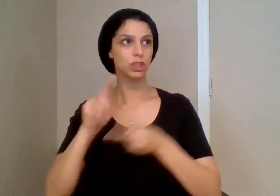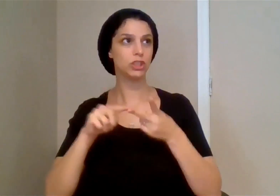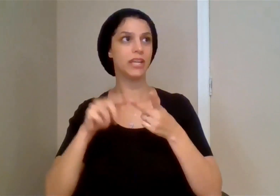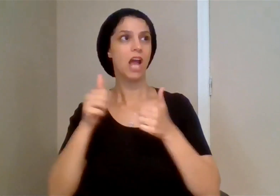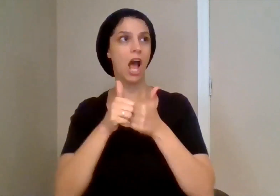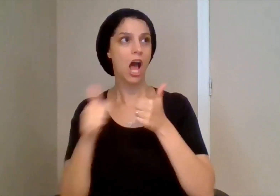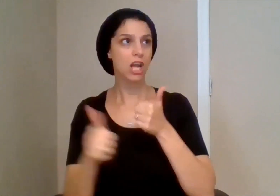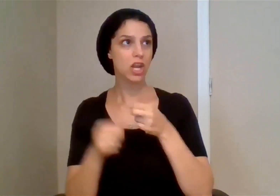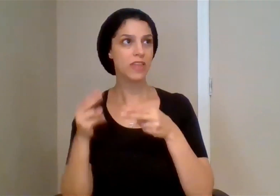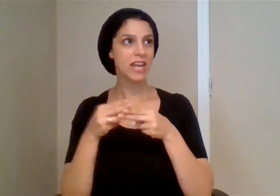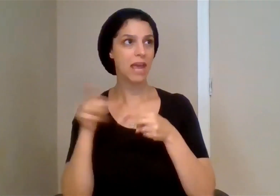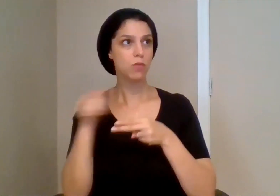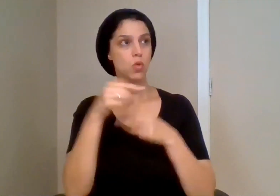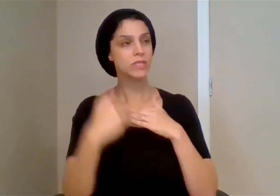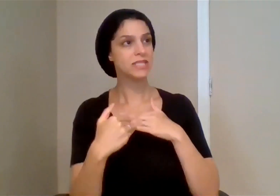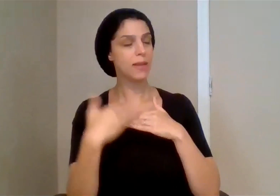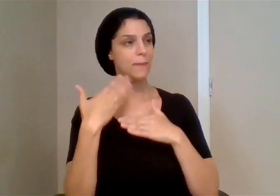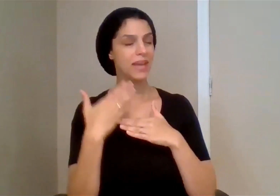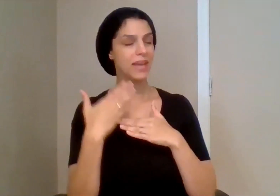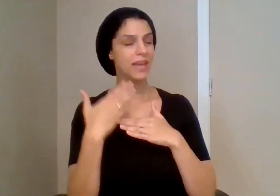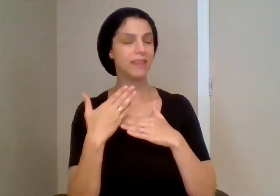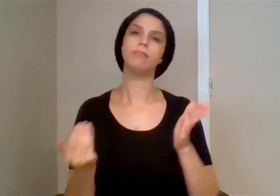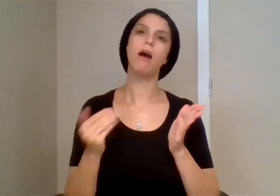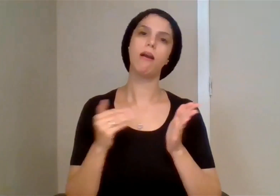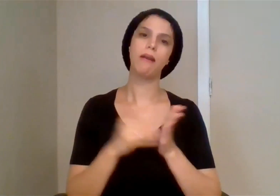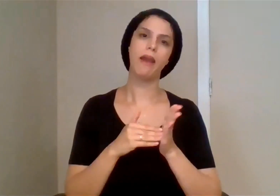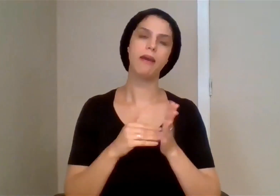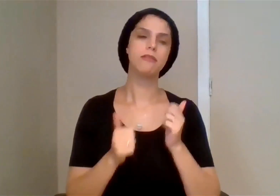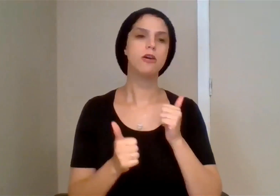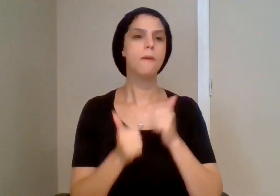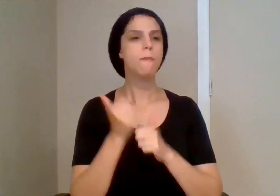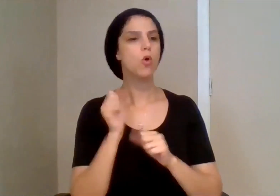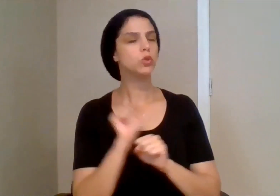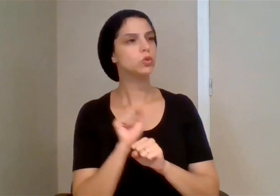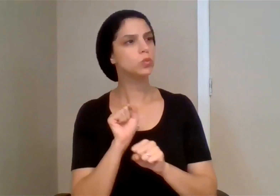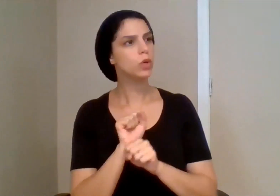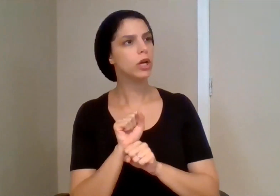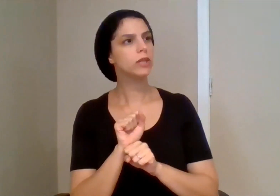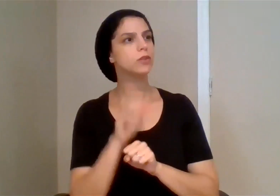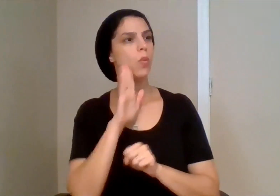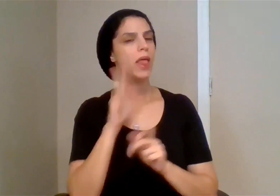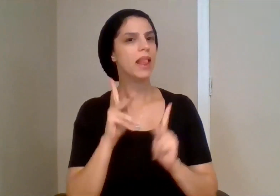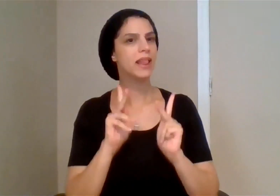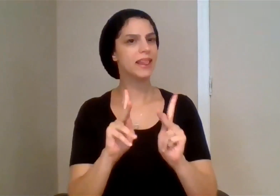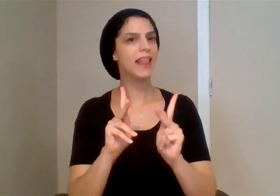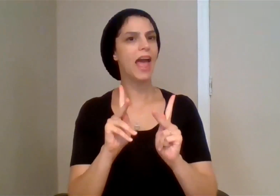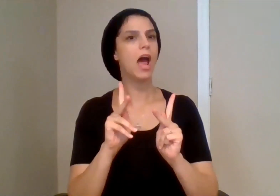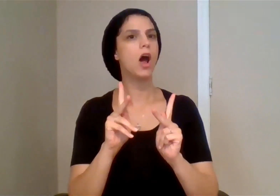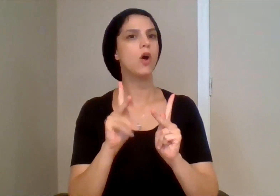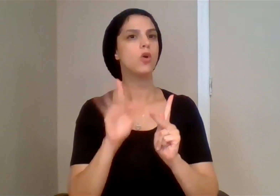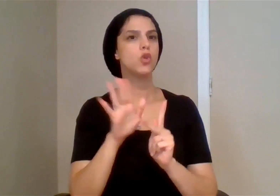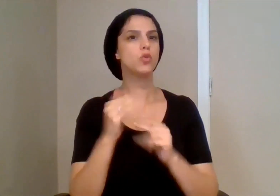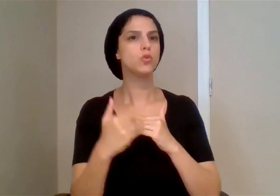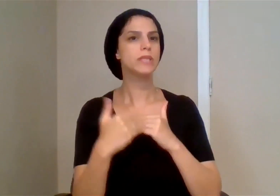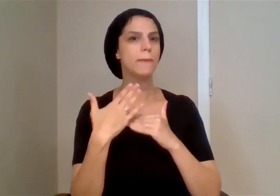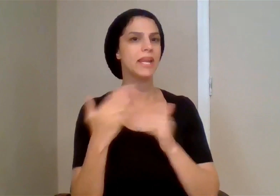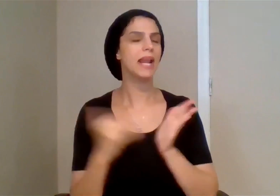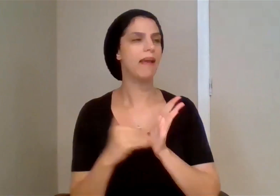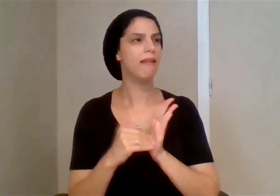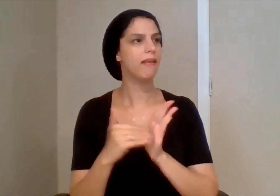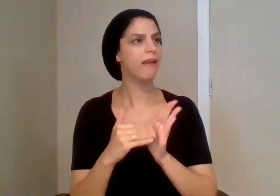you have submitted it. And again, most assignments allow multiple submissions.